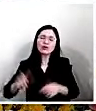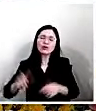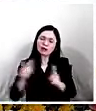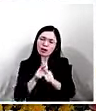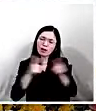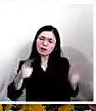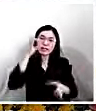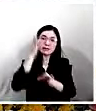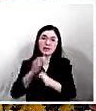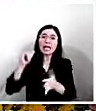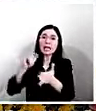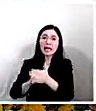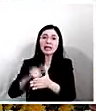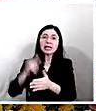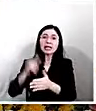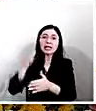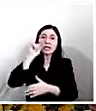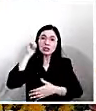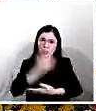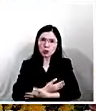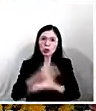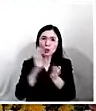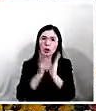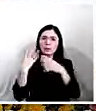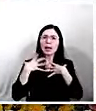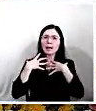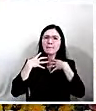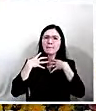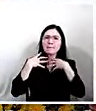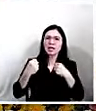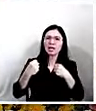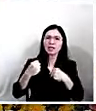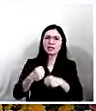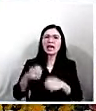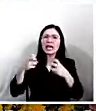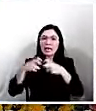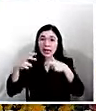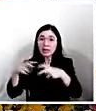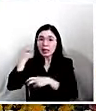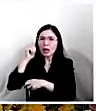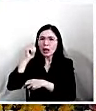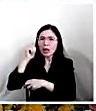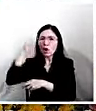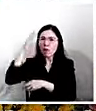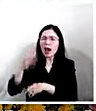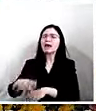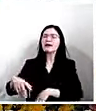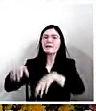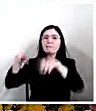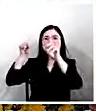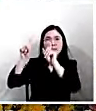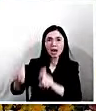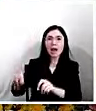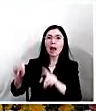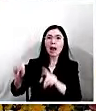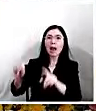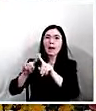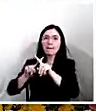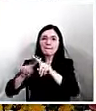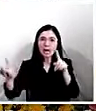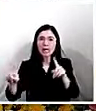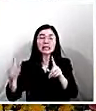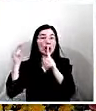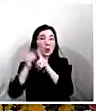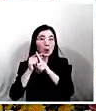healed even if she was put to the test. But her words of encouragement in